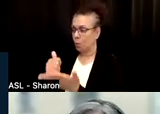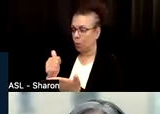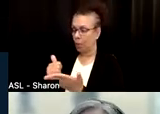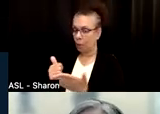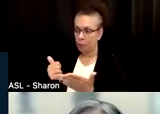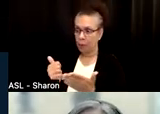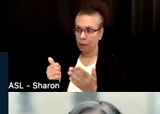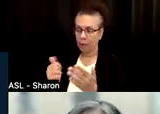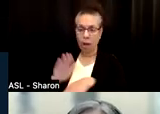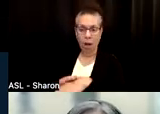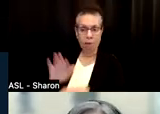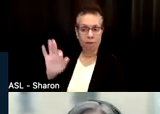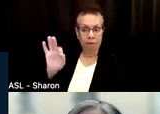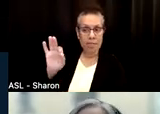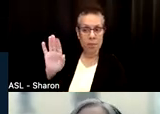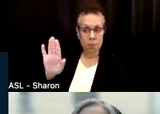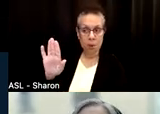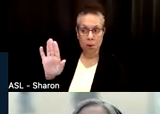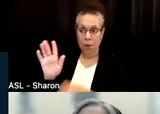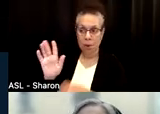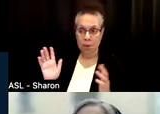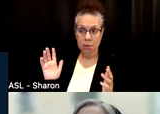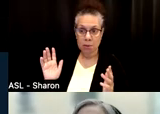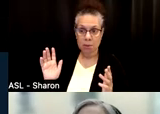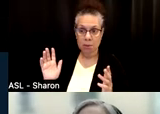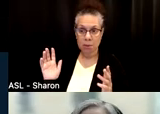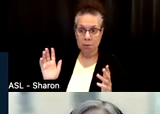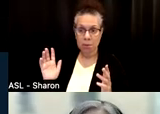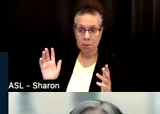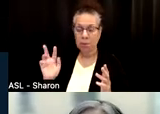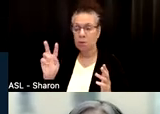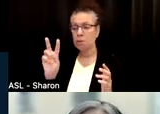on Facebook, it looks like